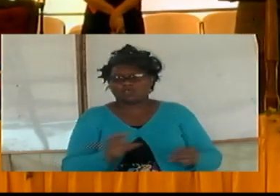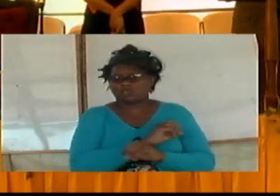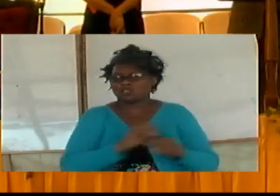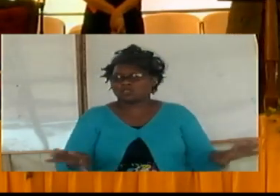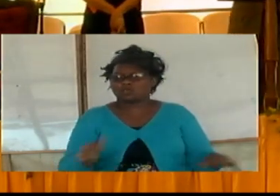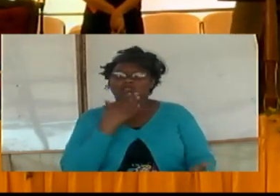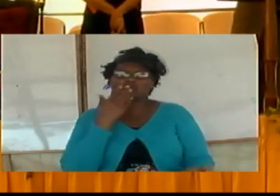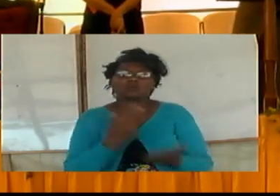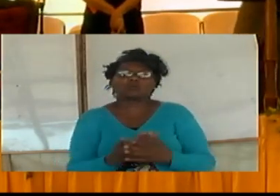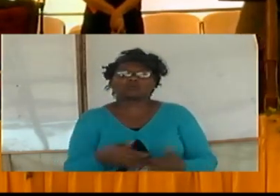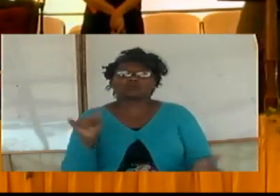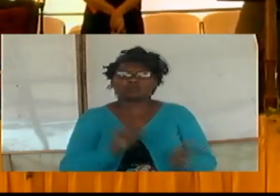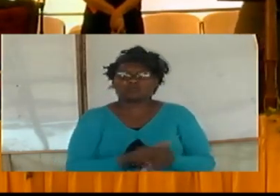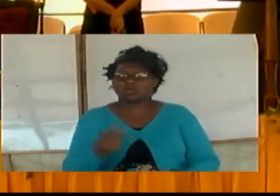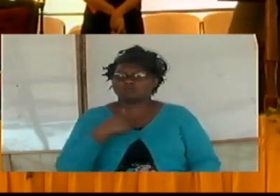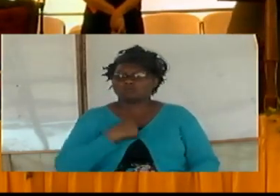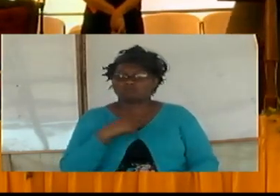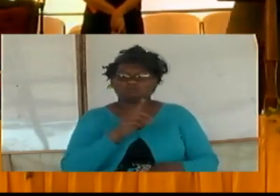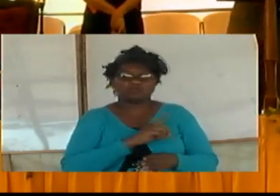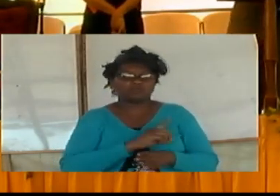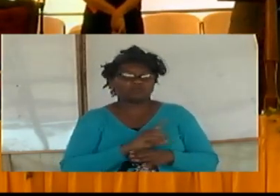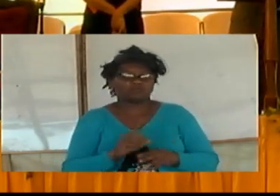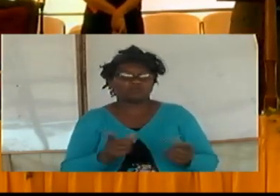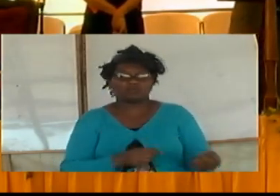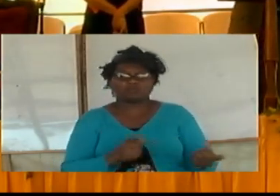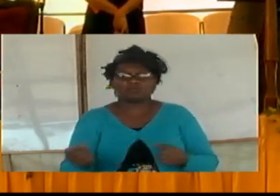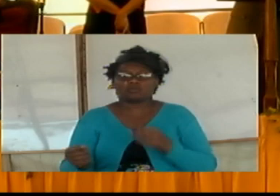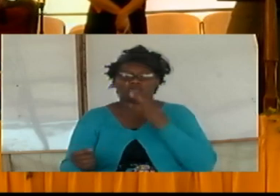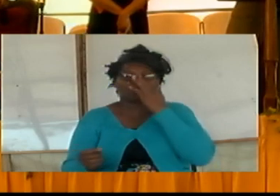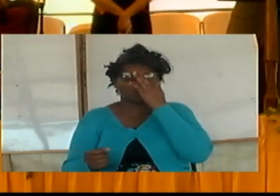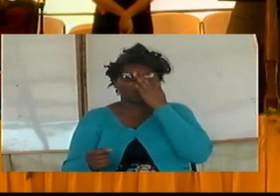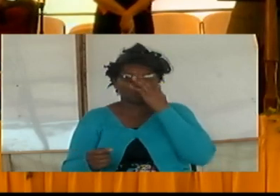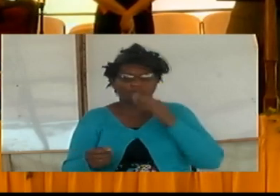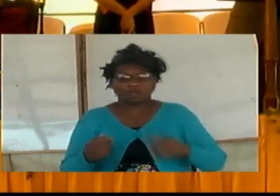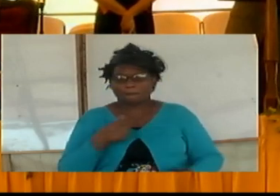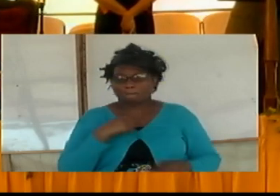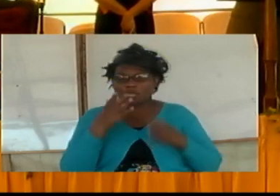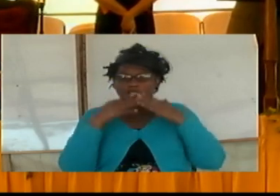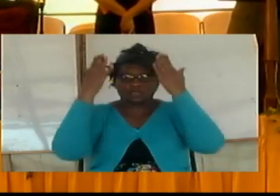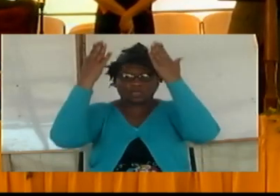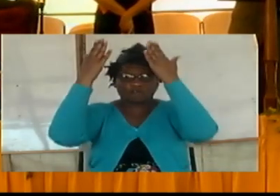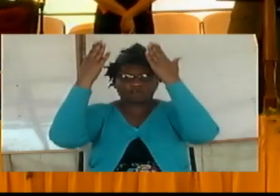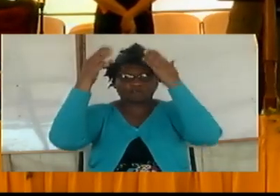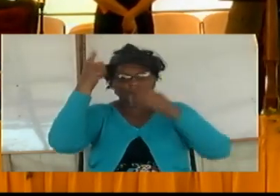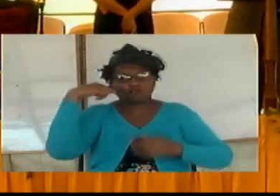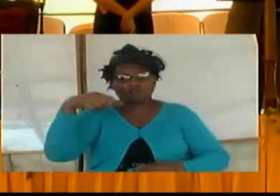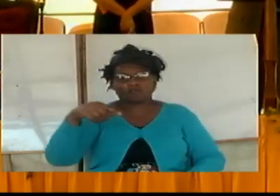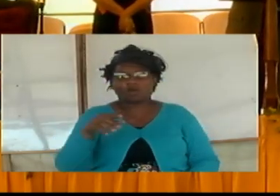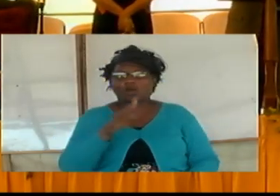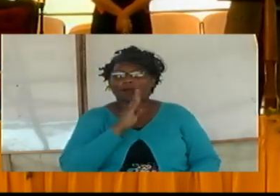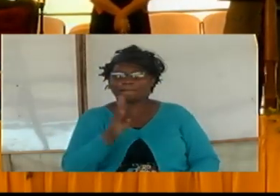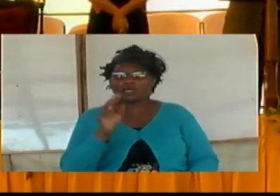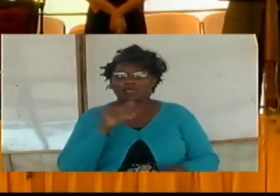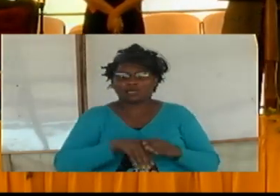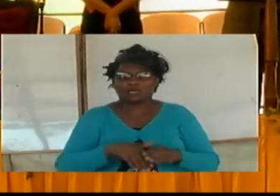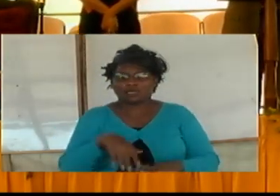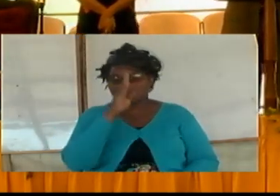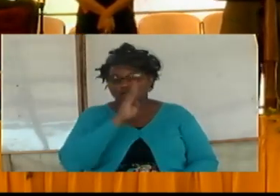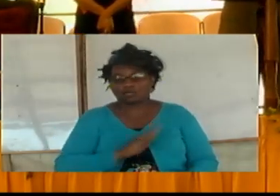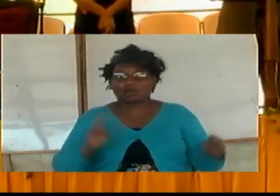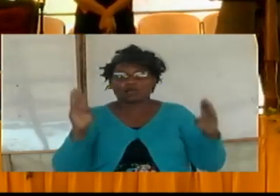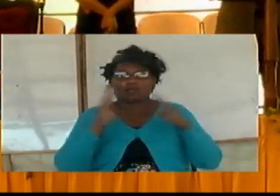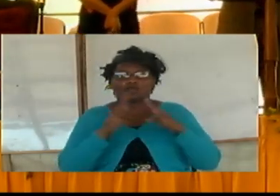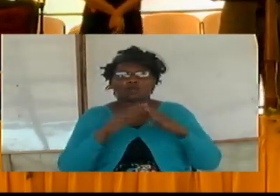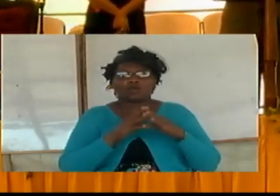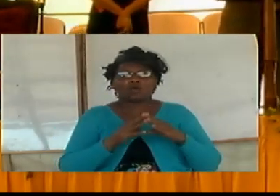done, but because of our great God, I am in his house giving him praise. I have a hope, a lively hope, a hope that one